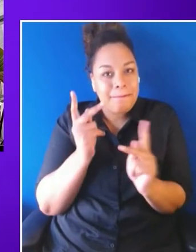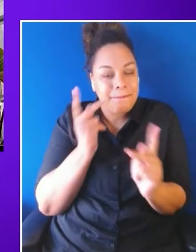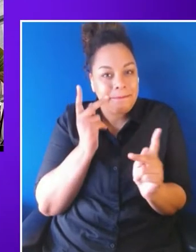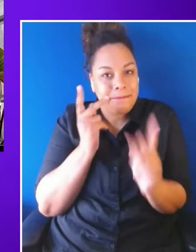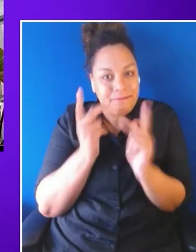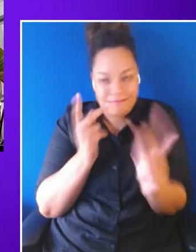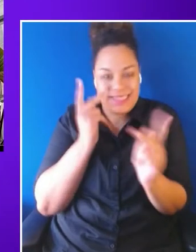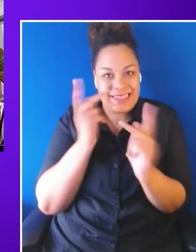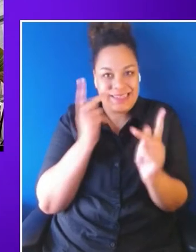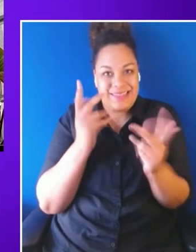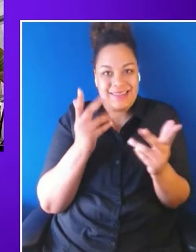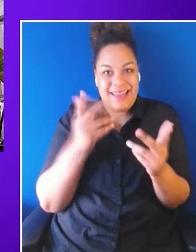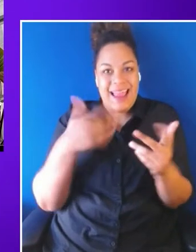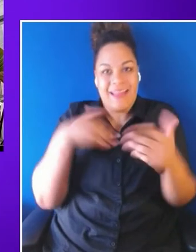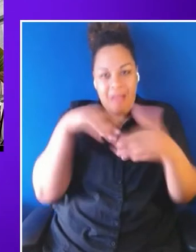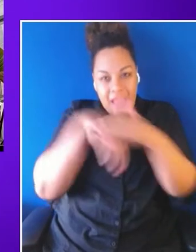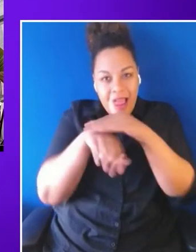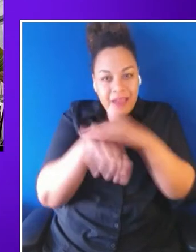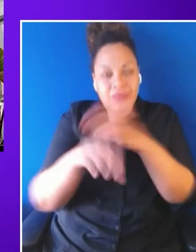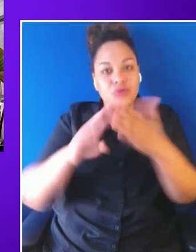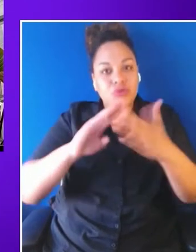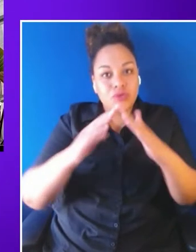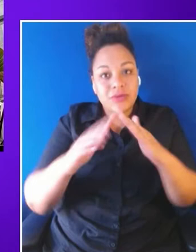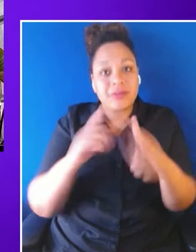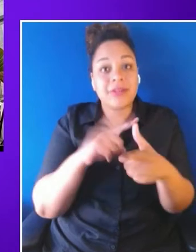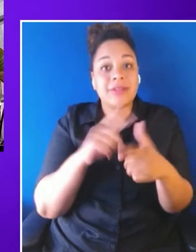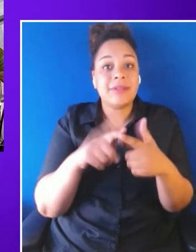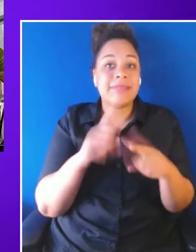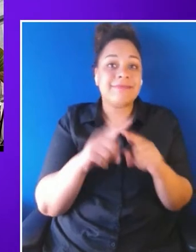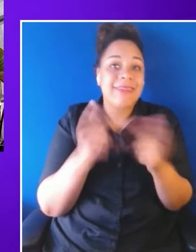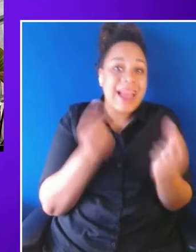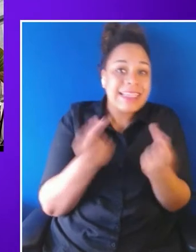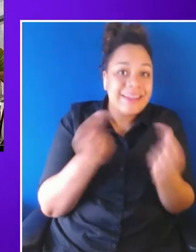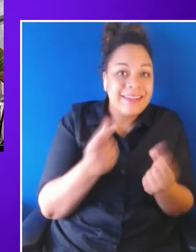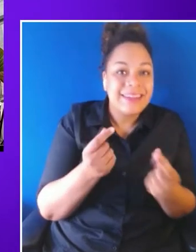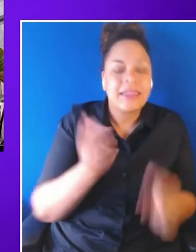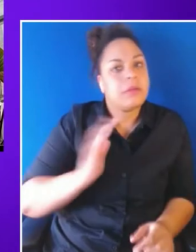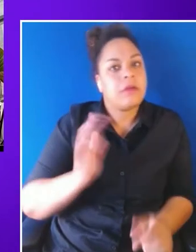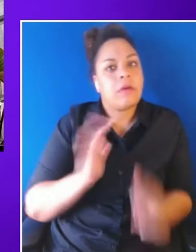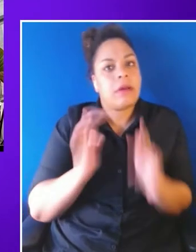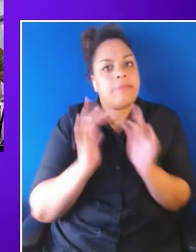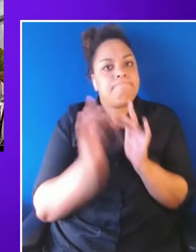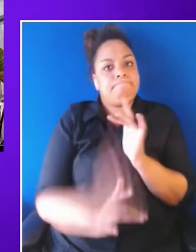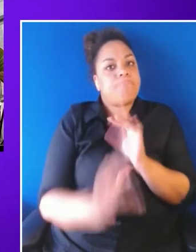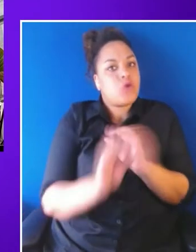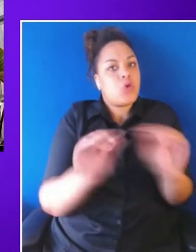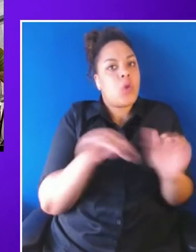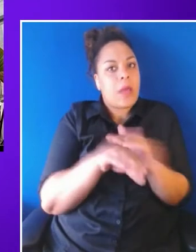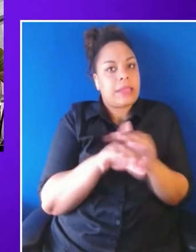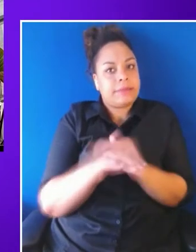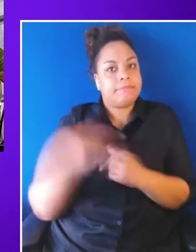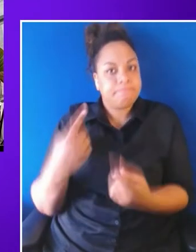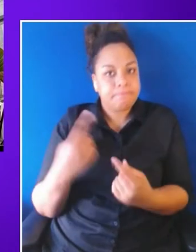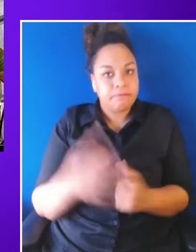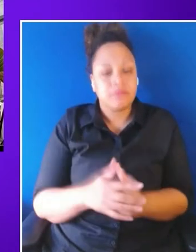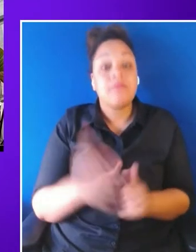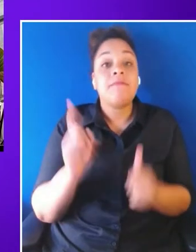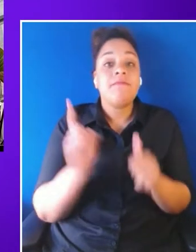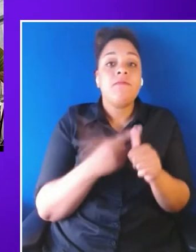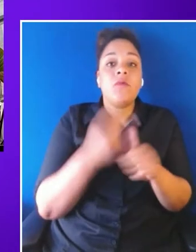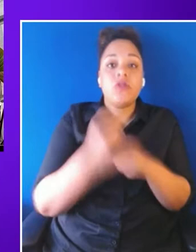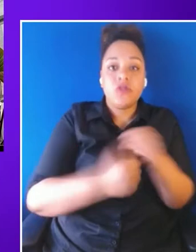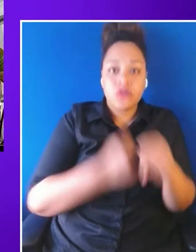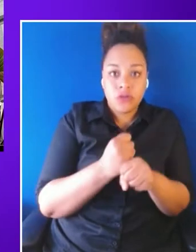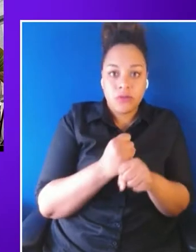a to activities that they wouldn't have access to any other way. So our first year was this